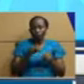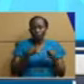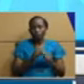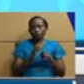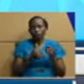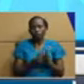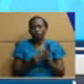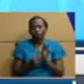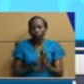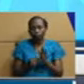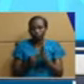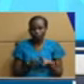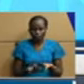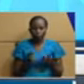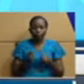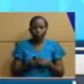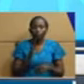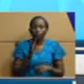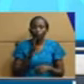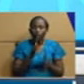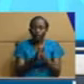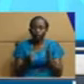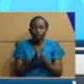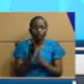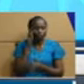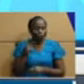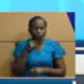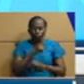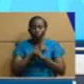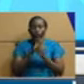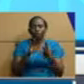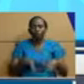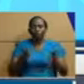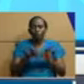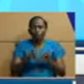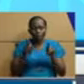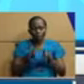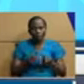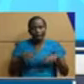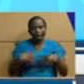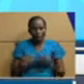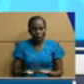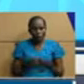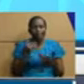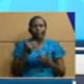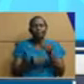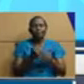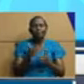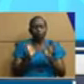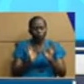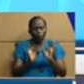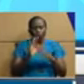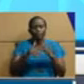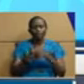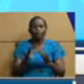why social protection is important and what a robust social protection system should look like, especially one